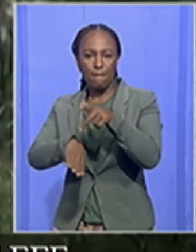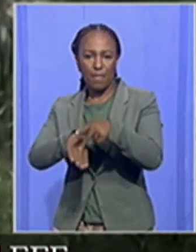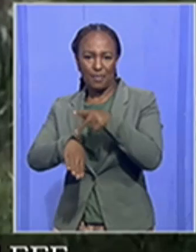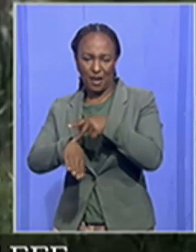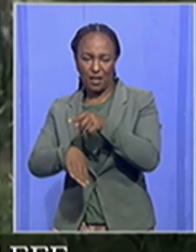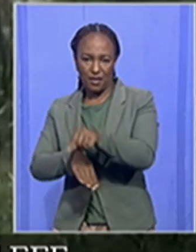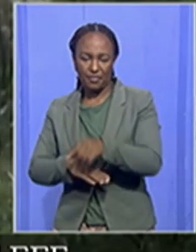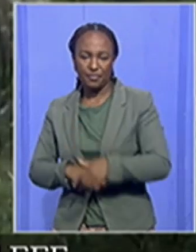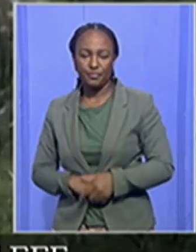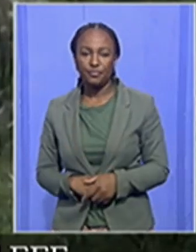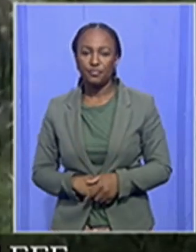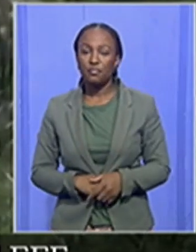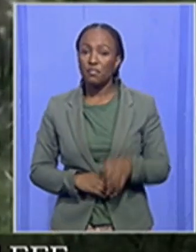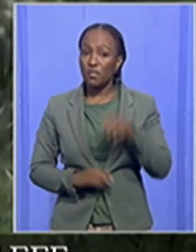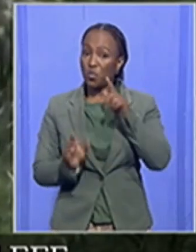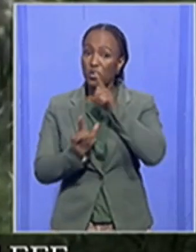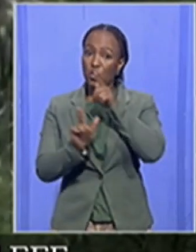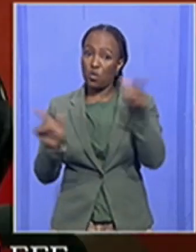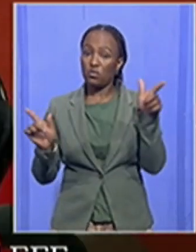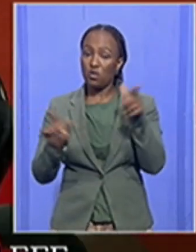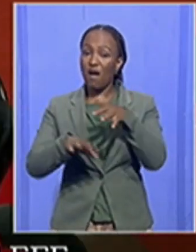we told you Phalaphala will never die.